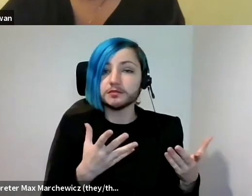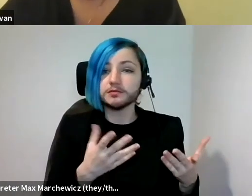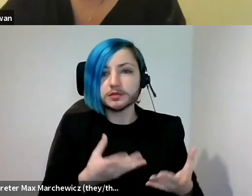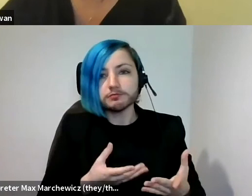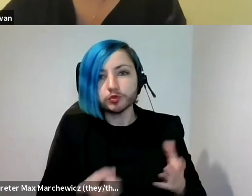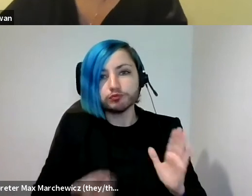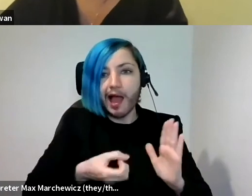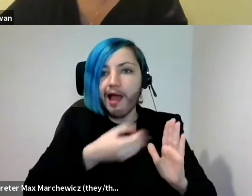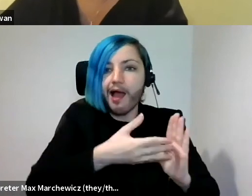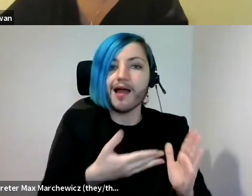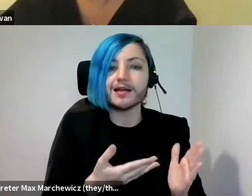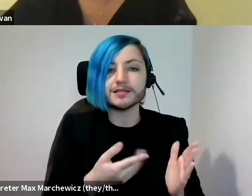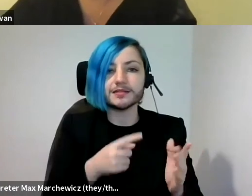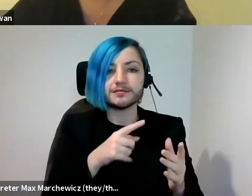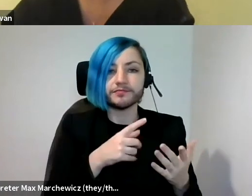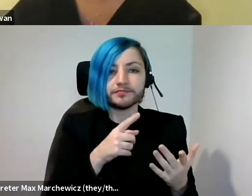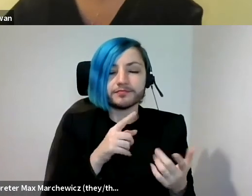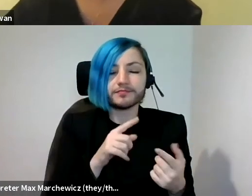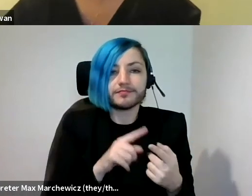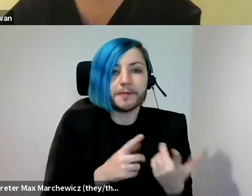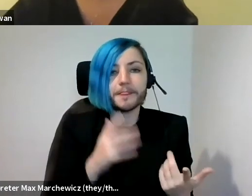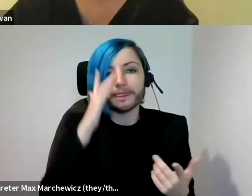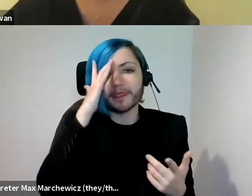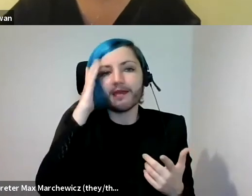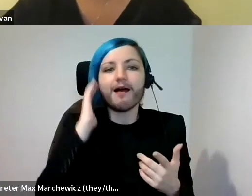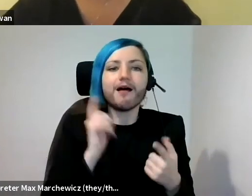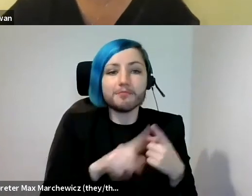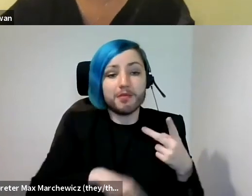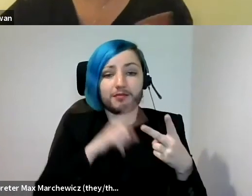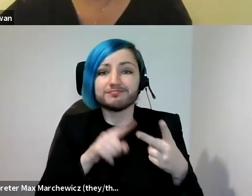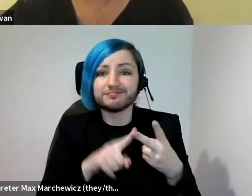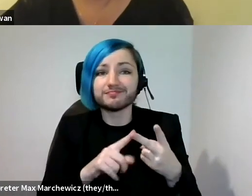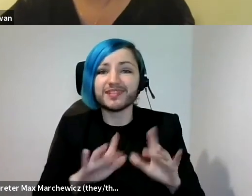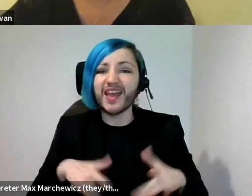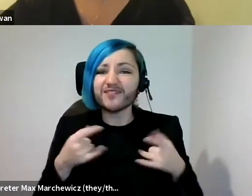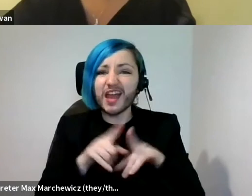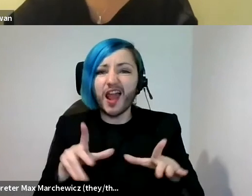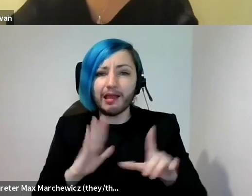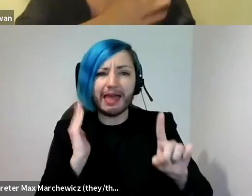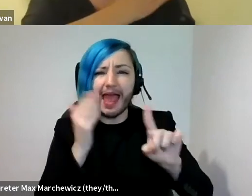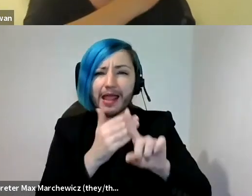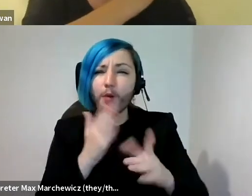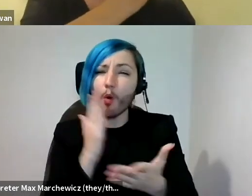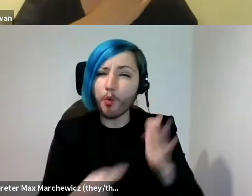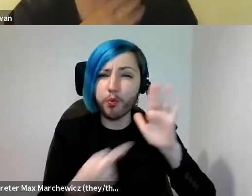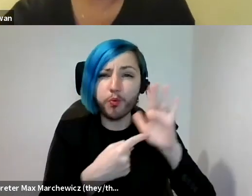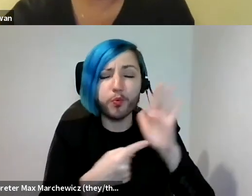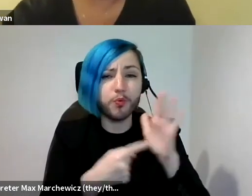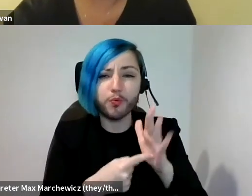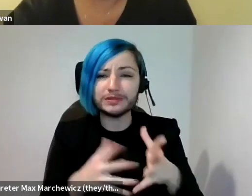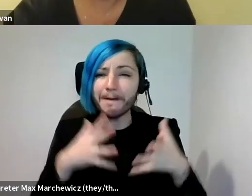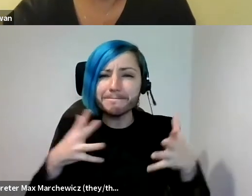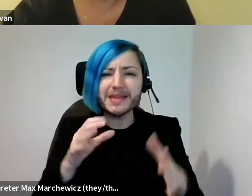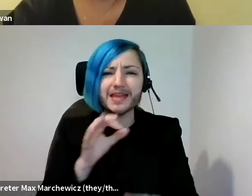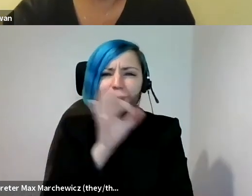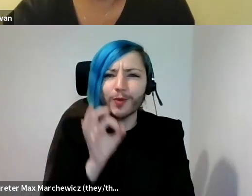contribute to what felt like a very big, exciting sort of goal, one of those questions, this sort of unconfirmed